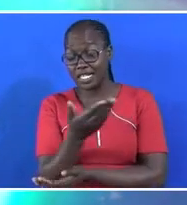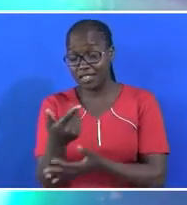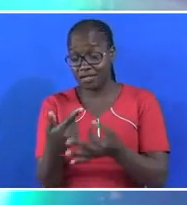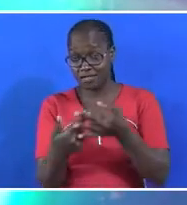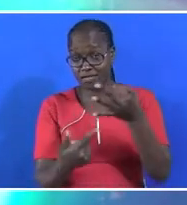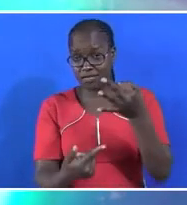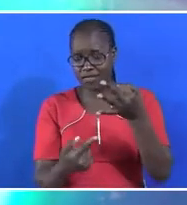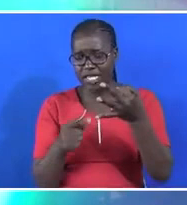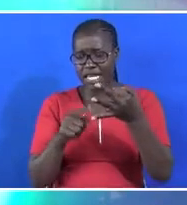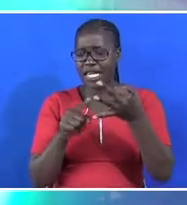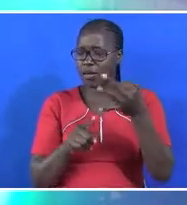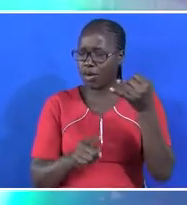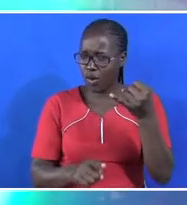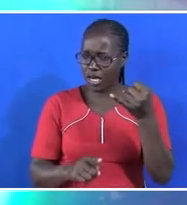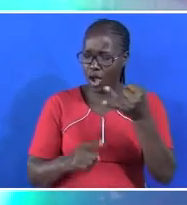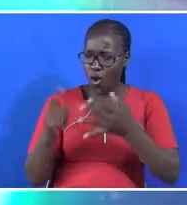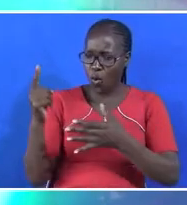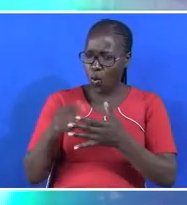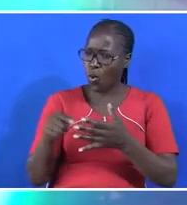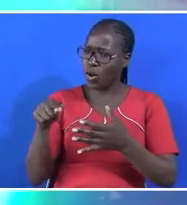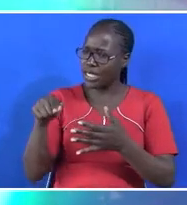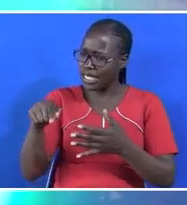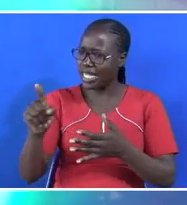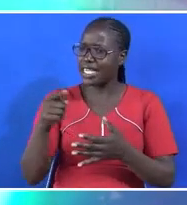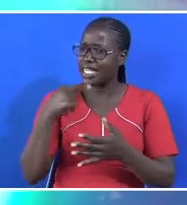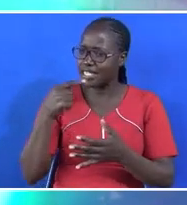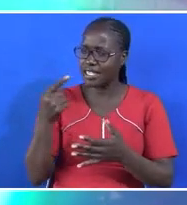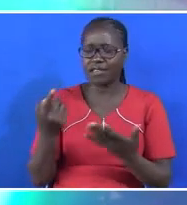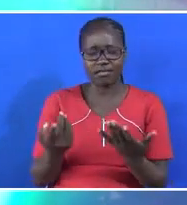questions. What did they say?